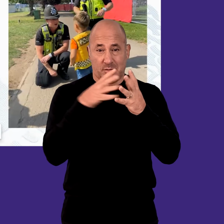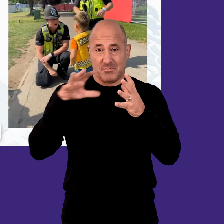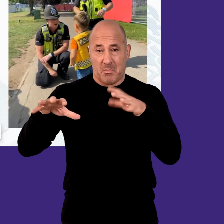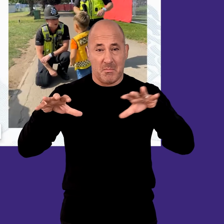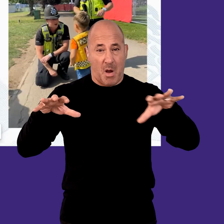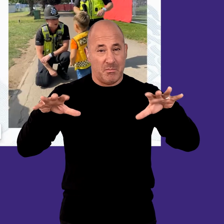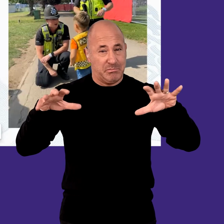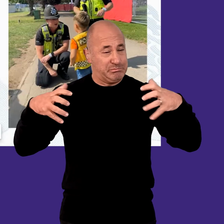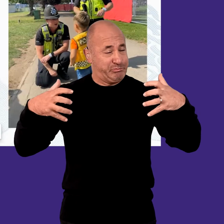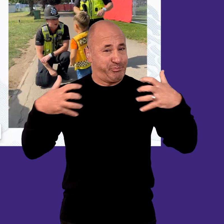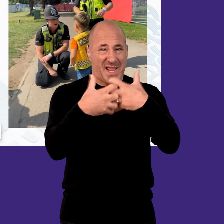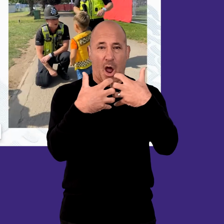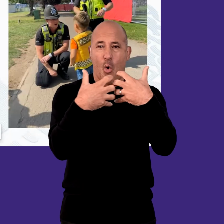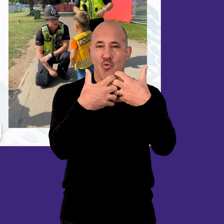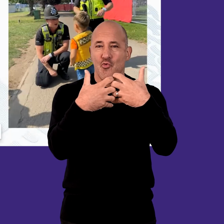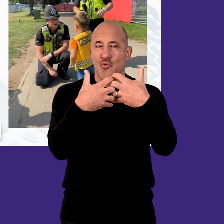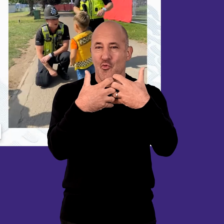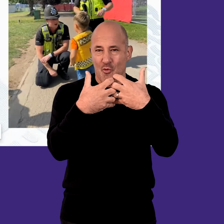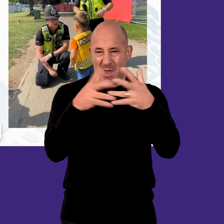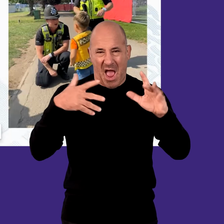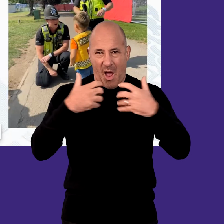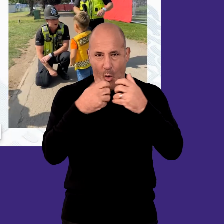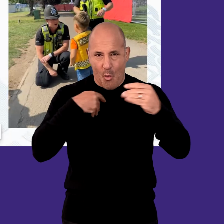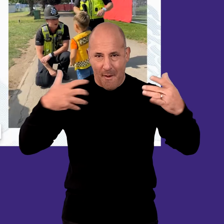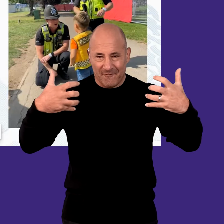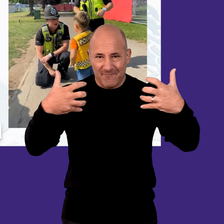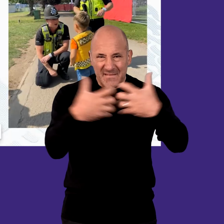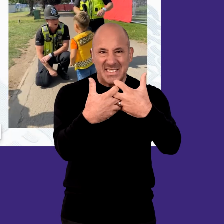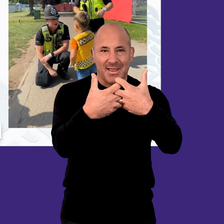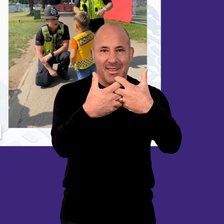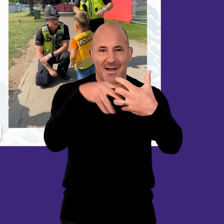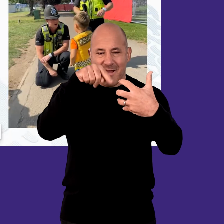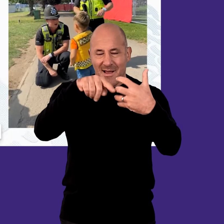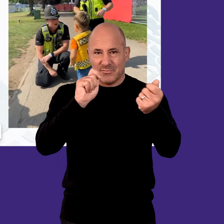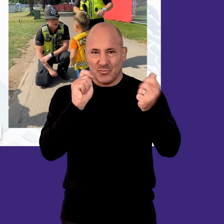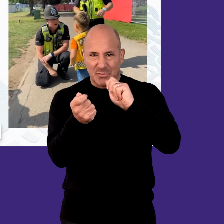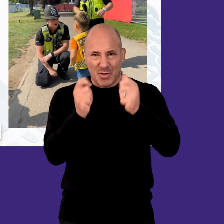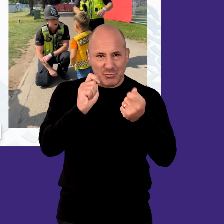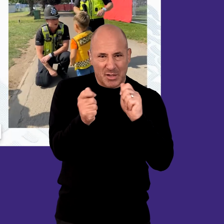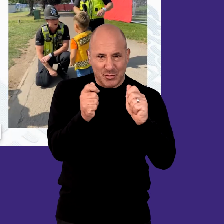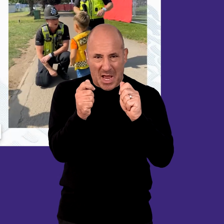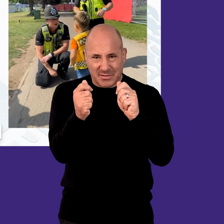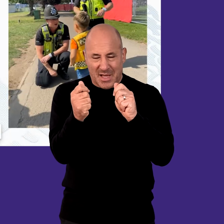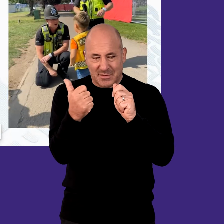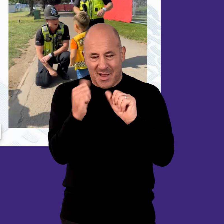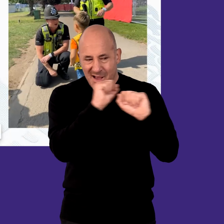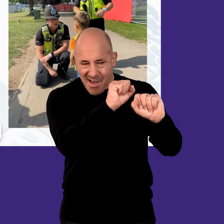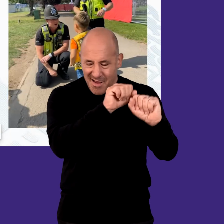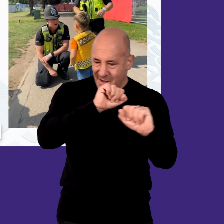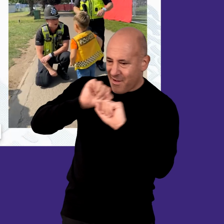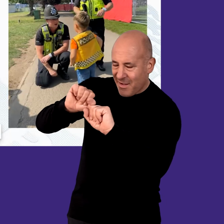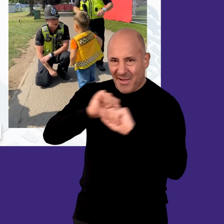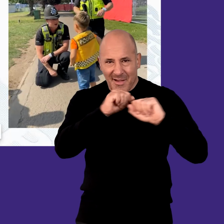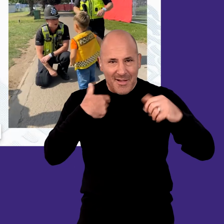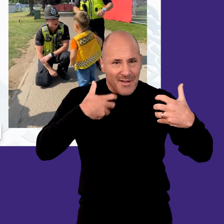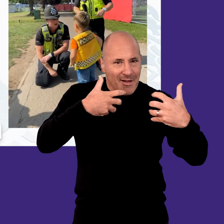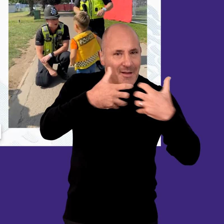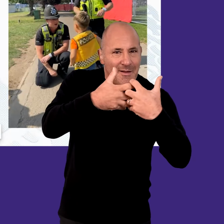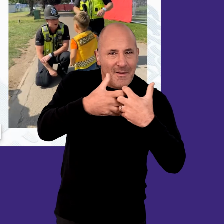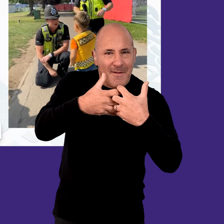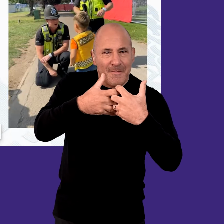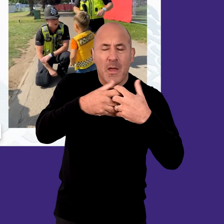was two worlds colliding, and it was finding that common ground, finding ways to work together, adjusting to each other's different ways